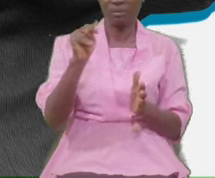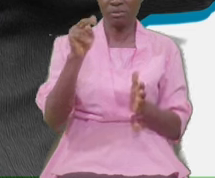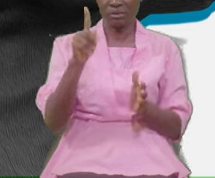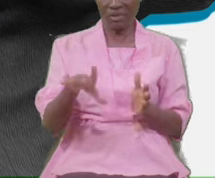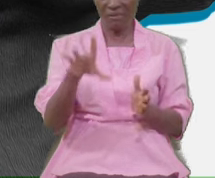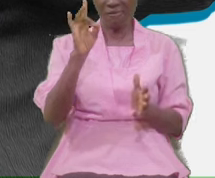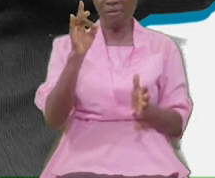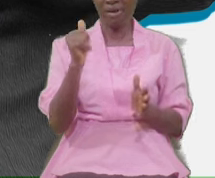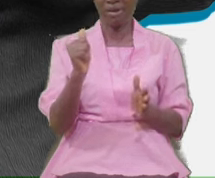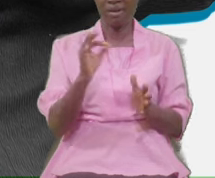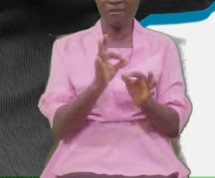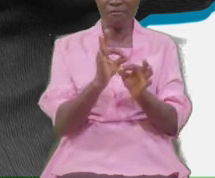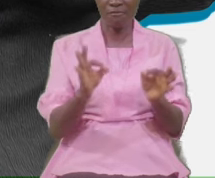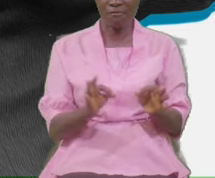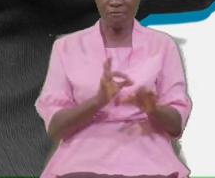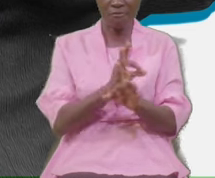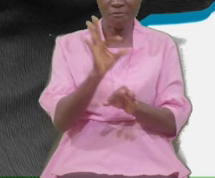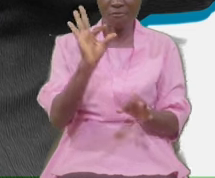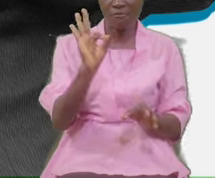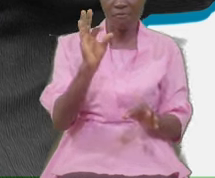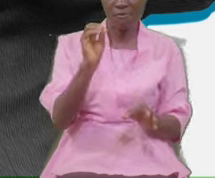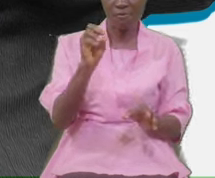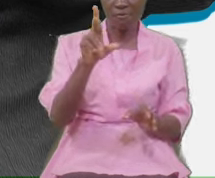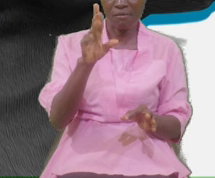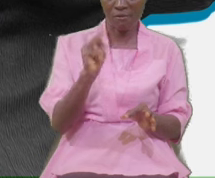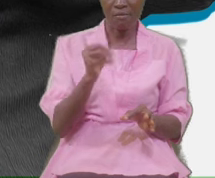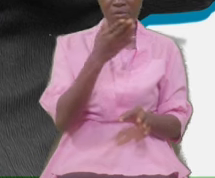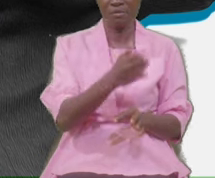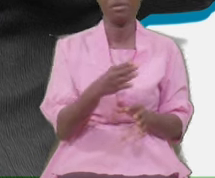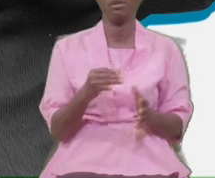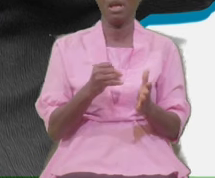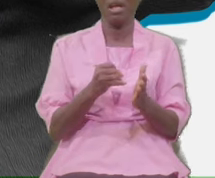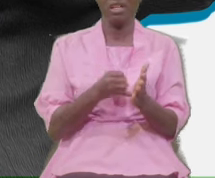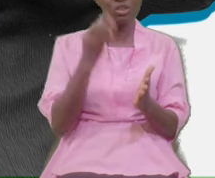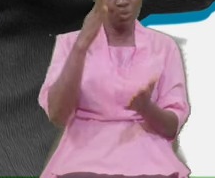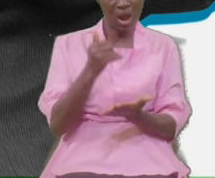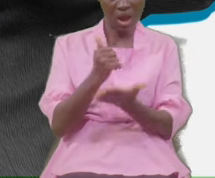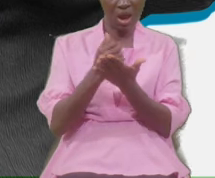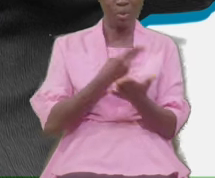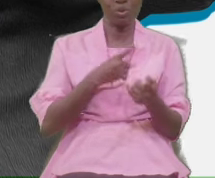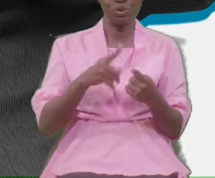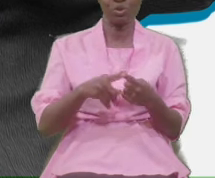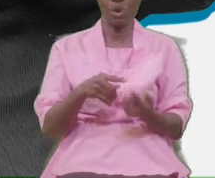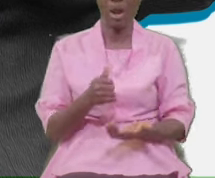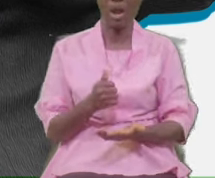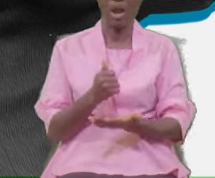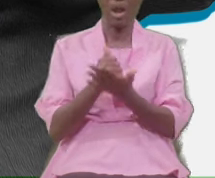there this will help us to be able to assist you further in your new work with